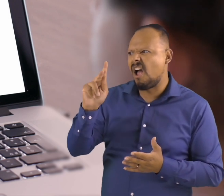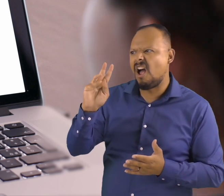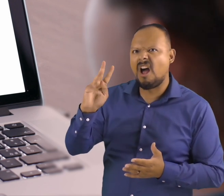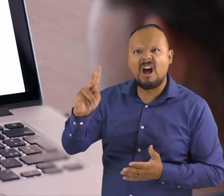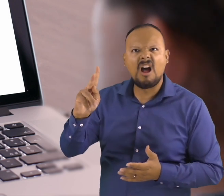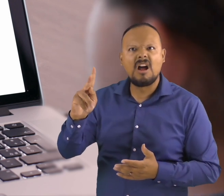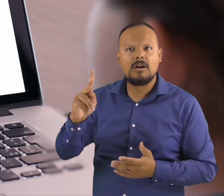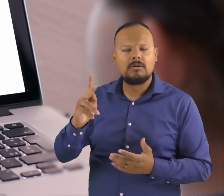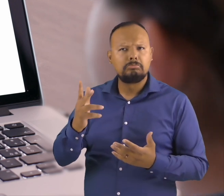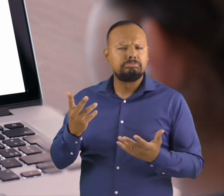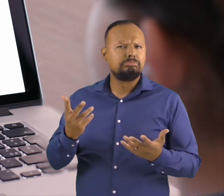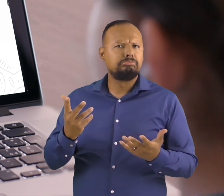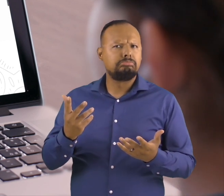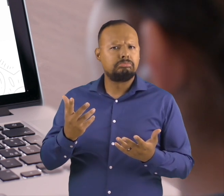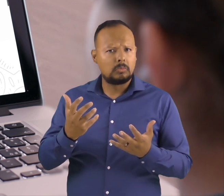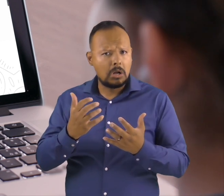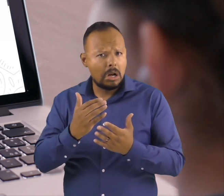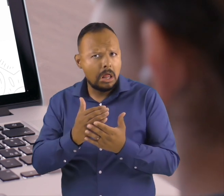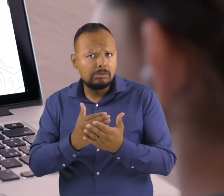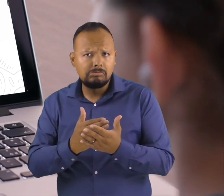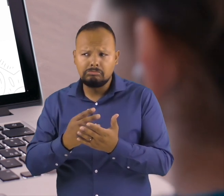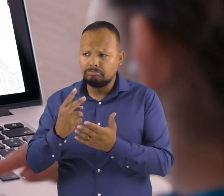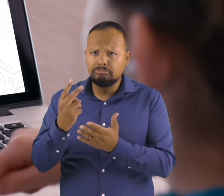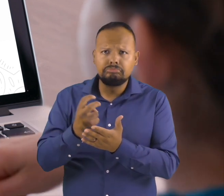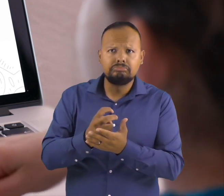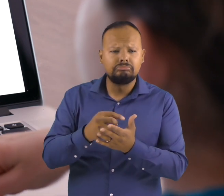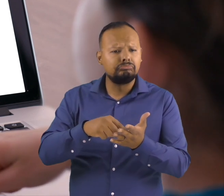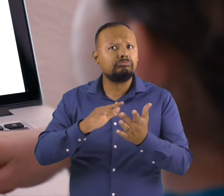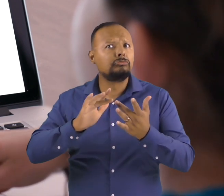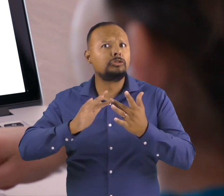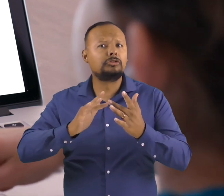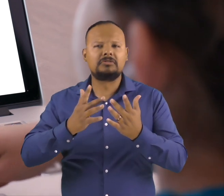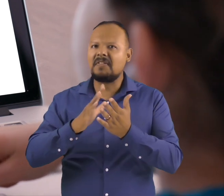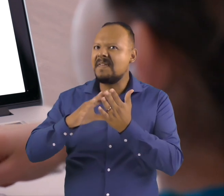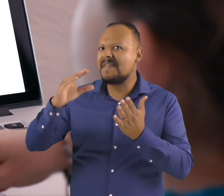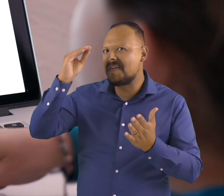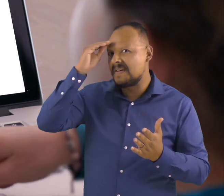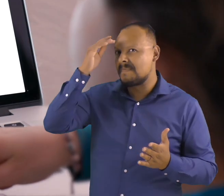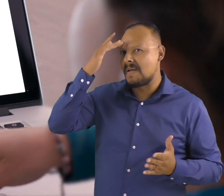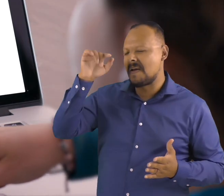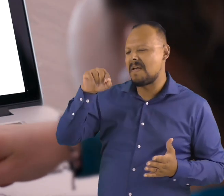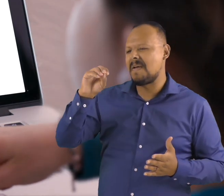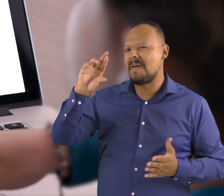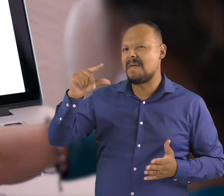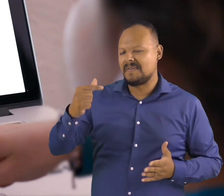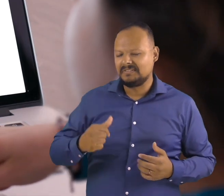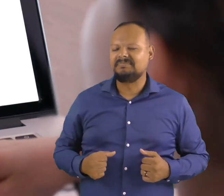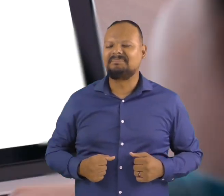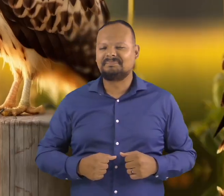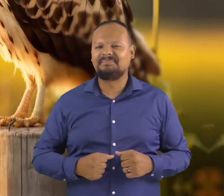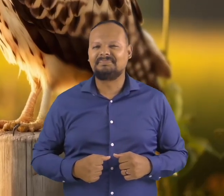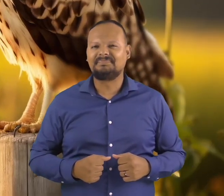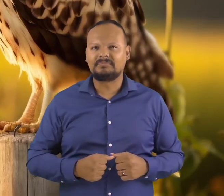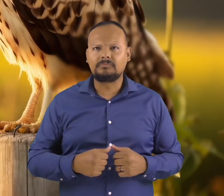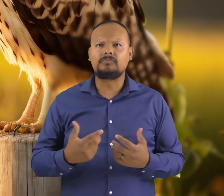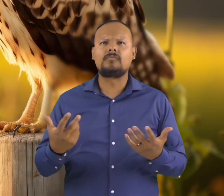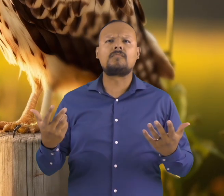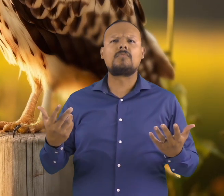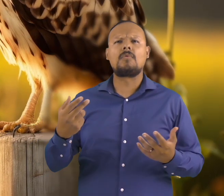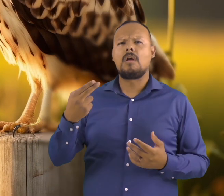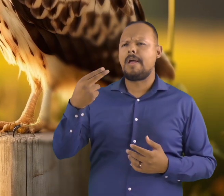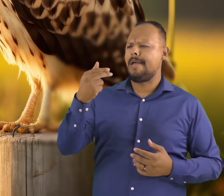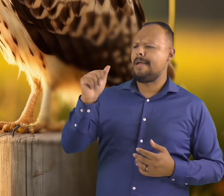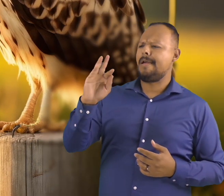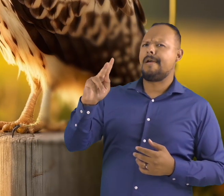with us, you can download this lesson plan from our website, learnbright.org. What